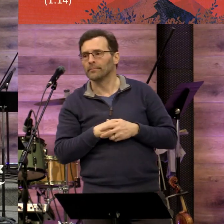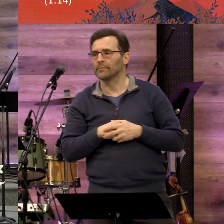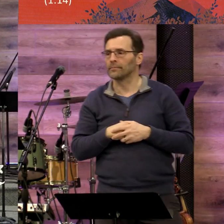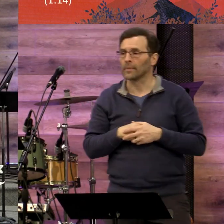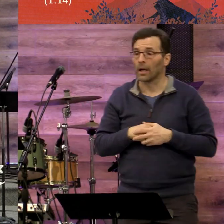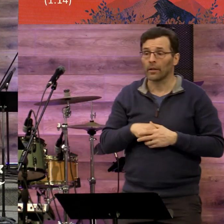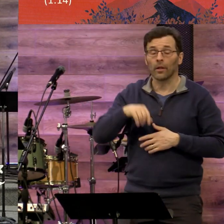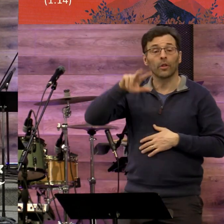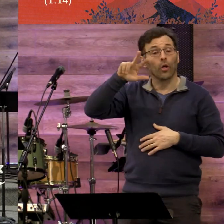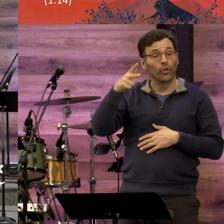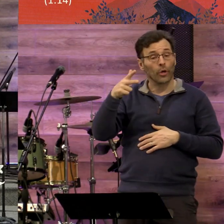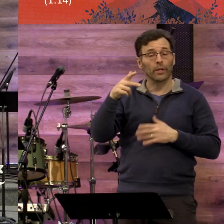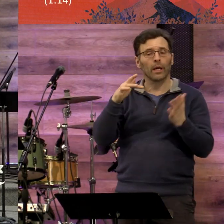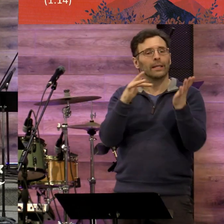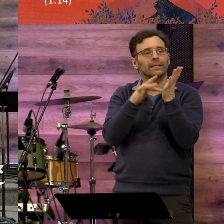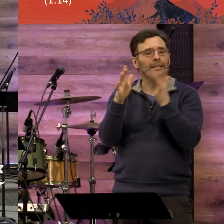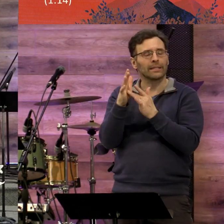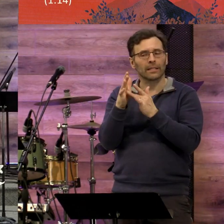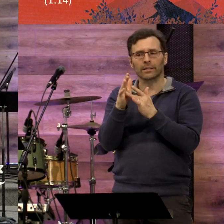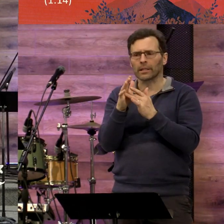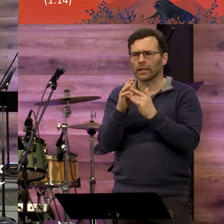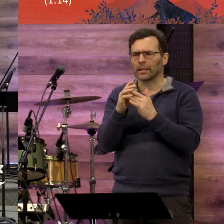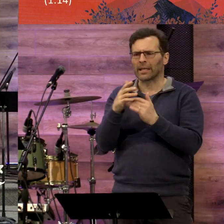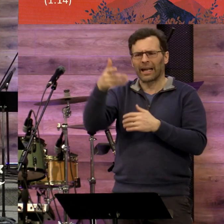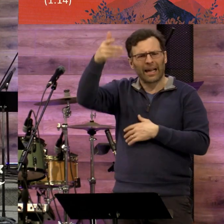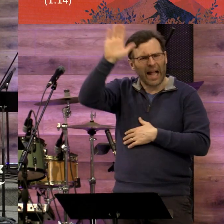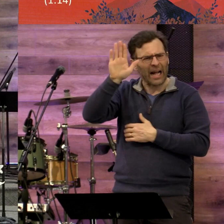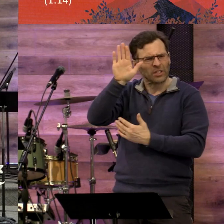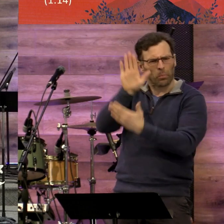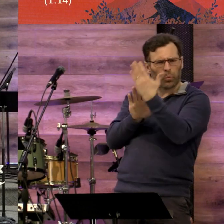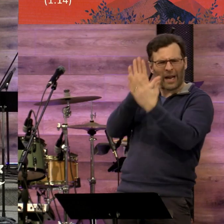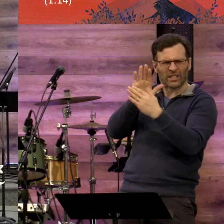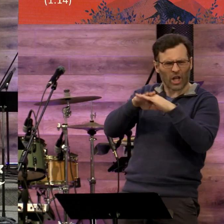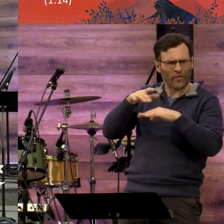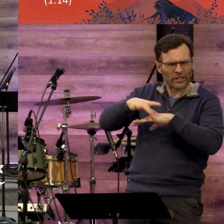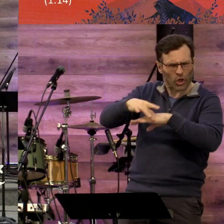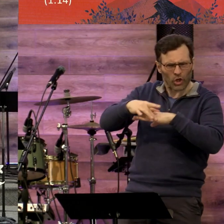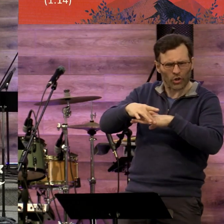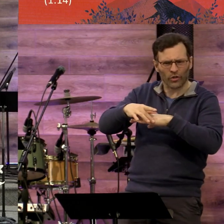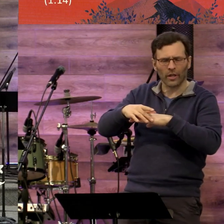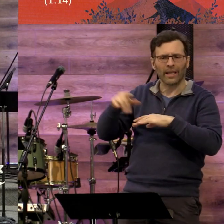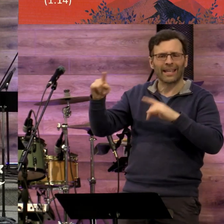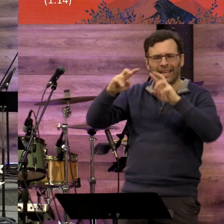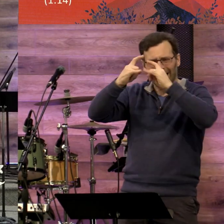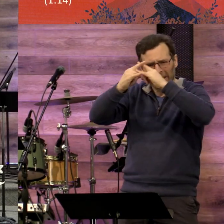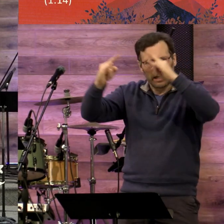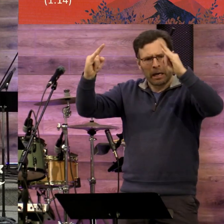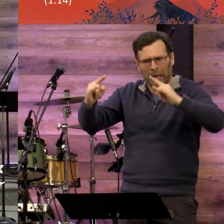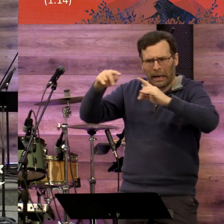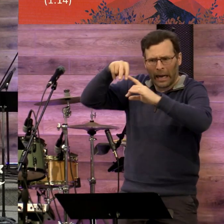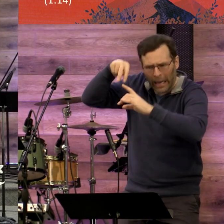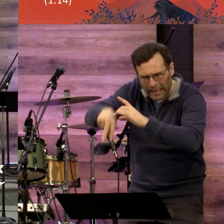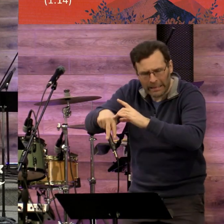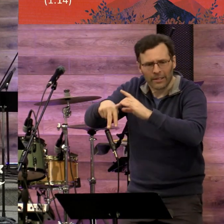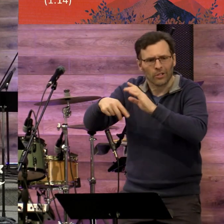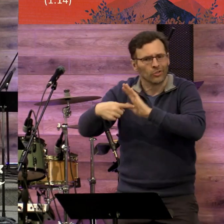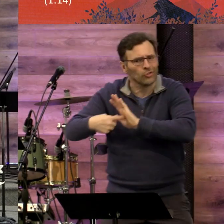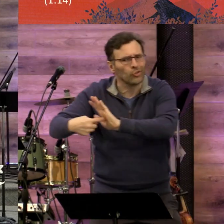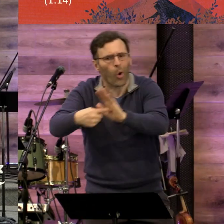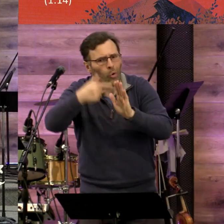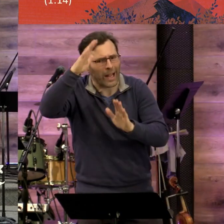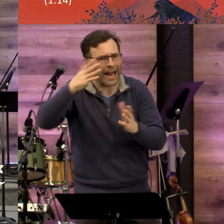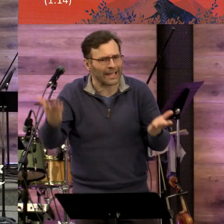then third, that Jesus is the presence of God on this earth, or he tabernacled or revealed God to